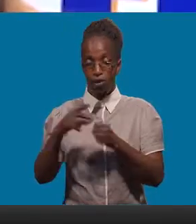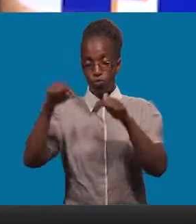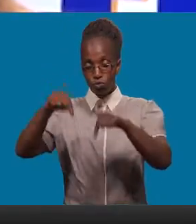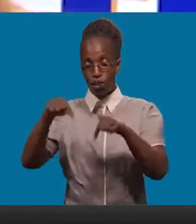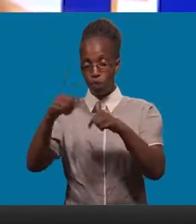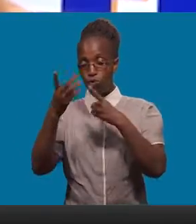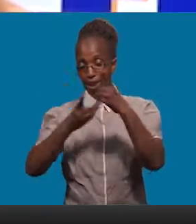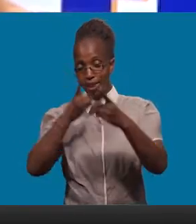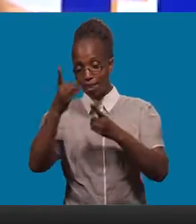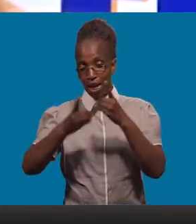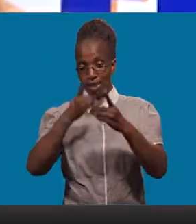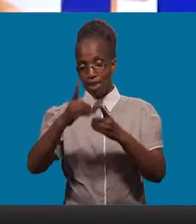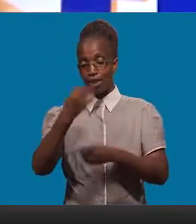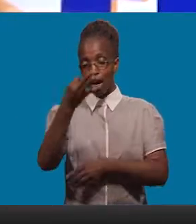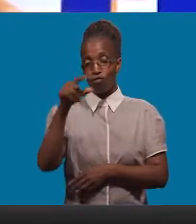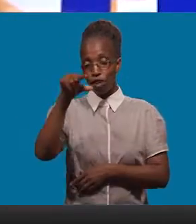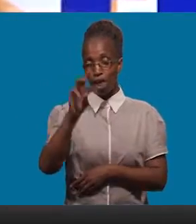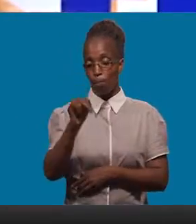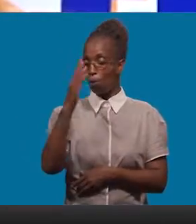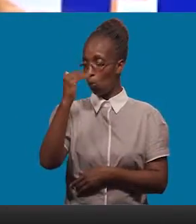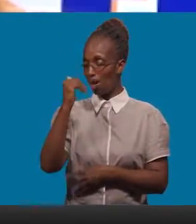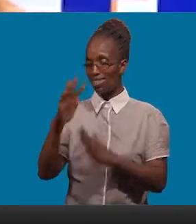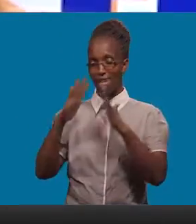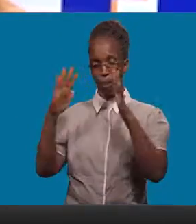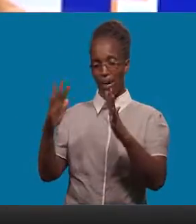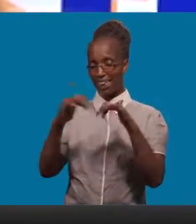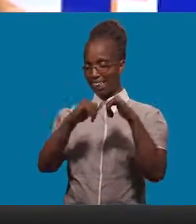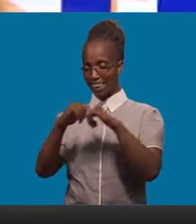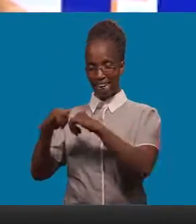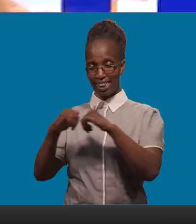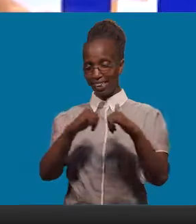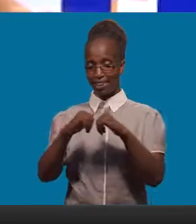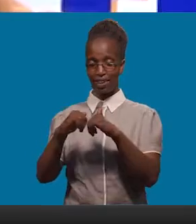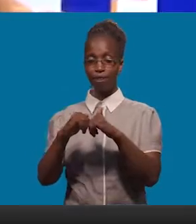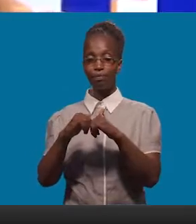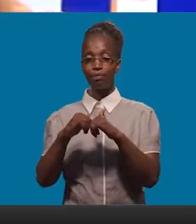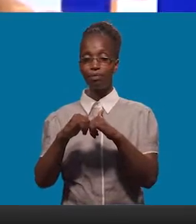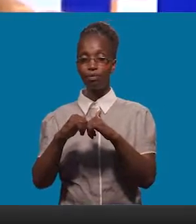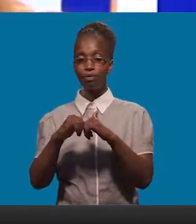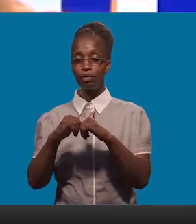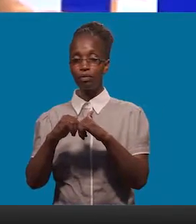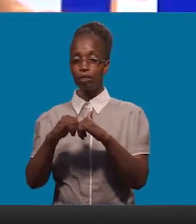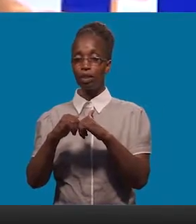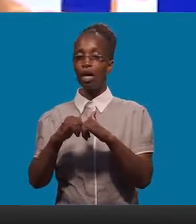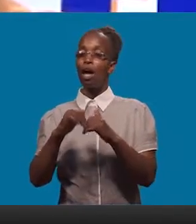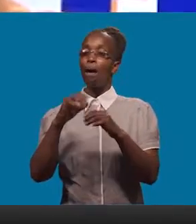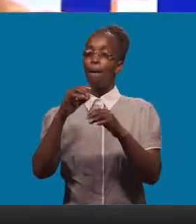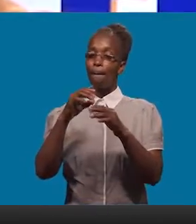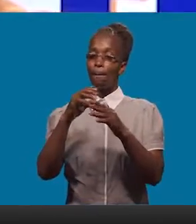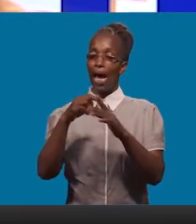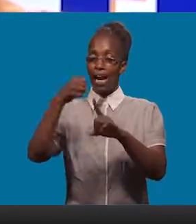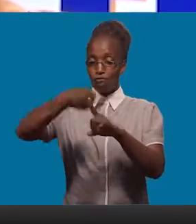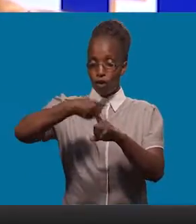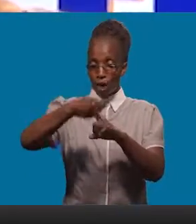it's a big challenge and there is so much that has been done, including declaration from the president, our excellency